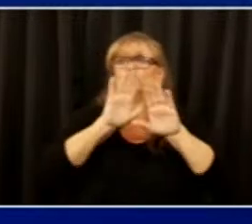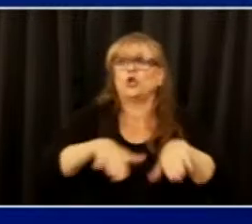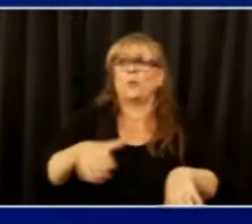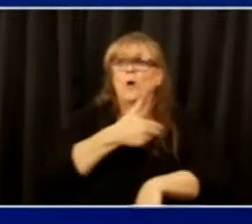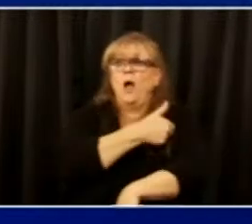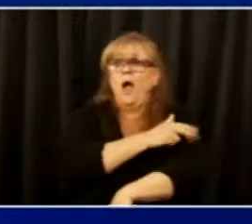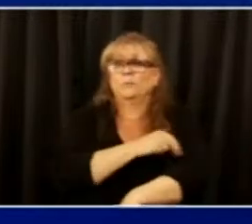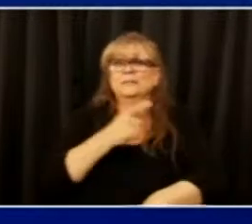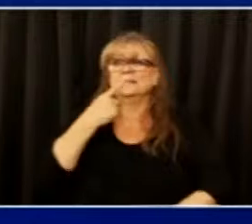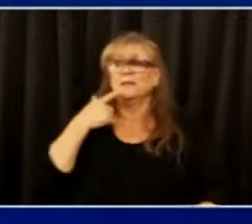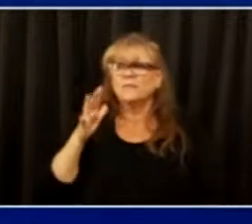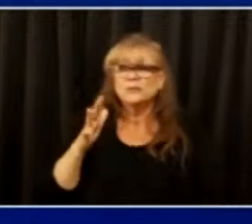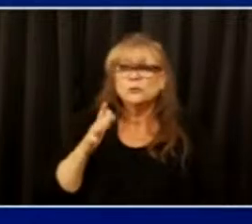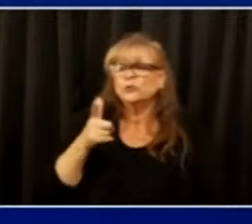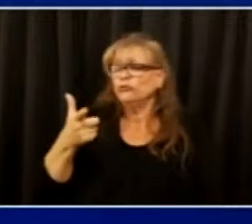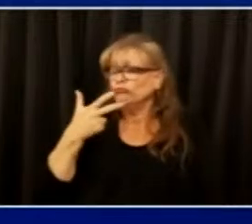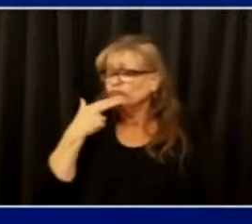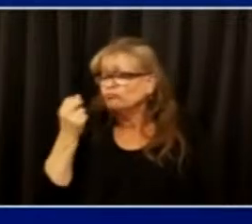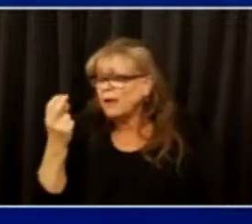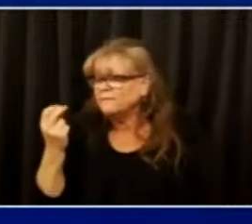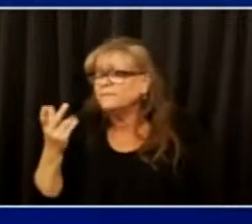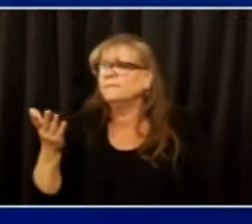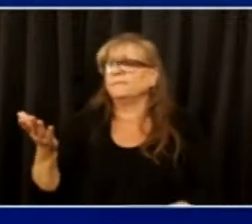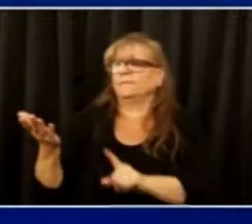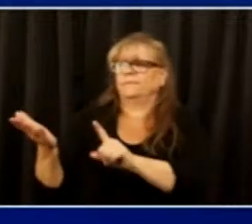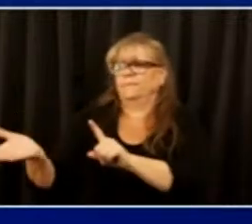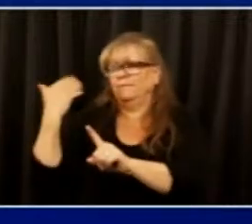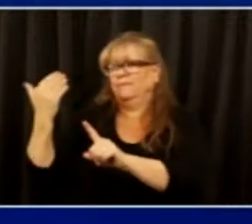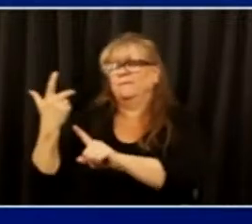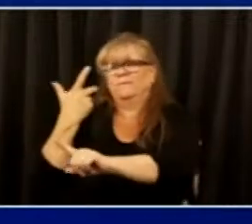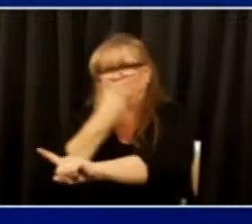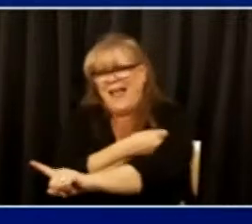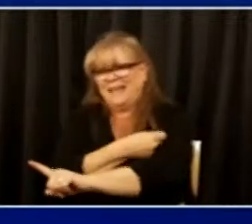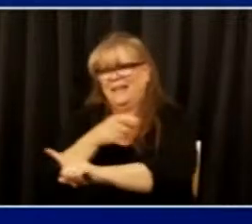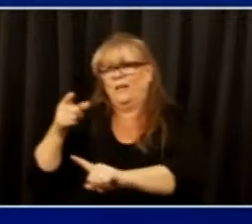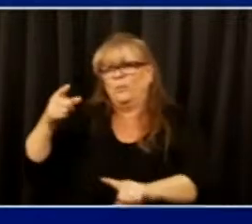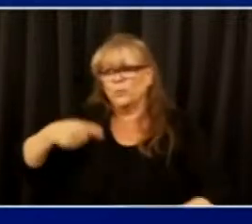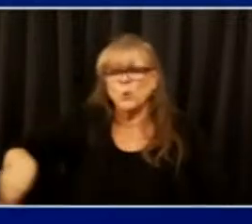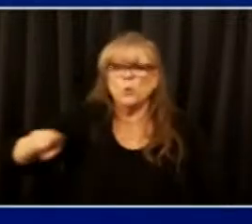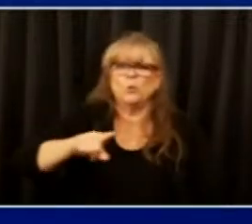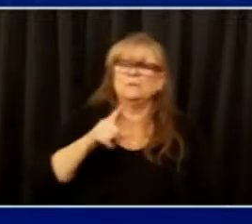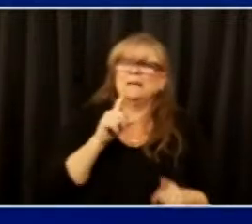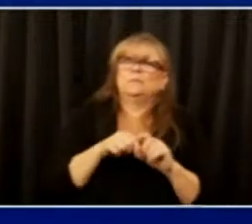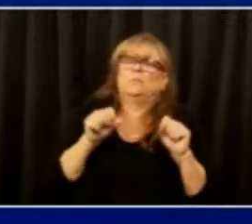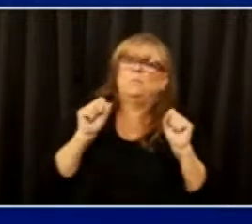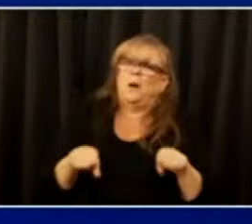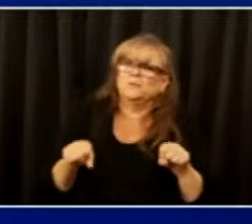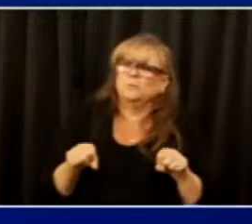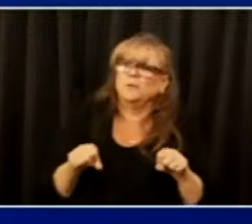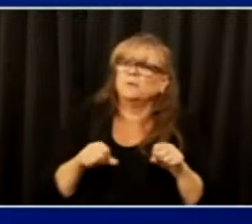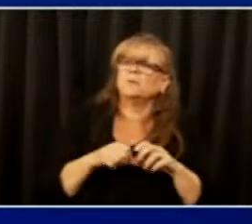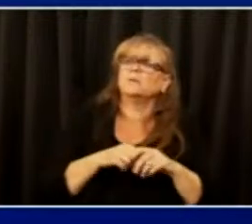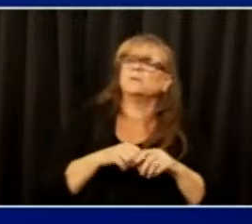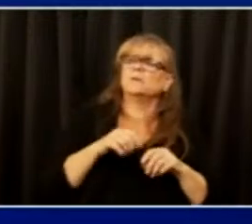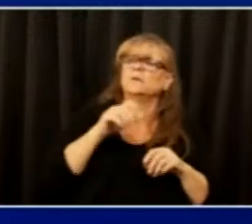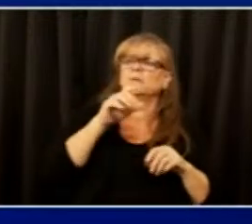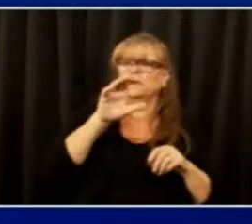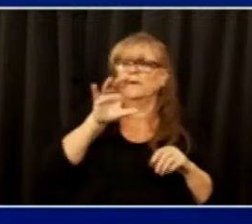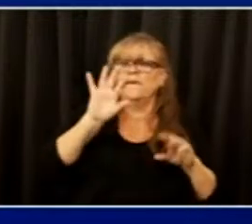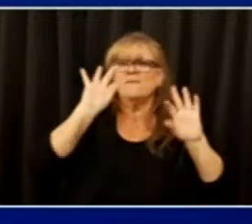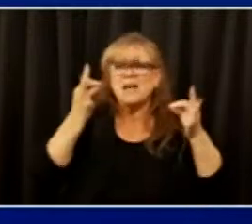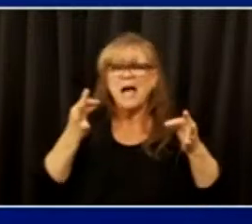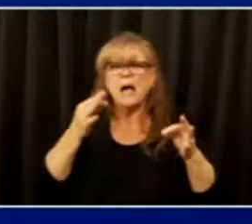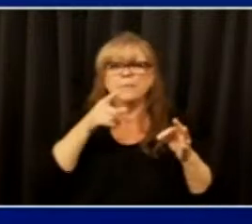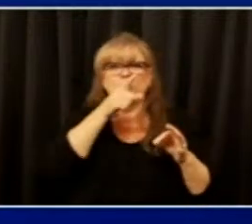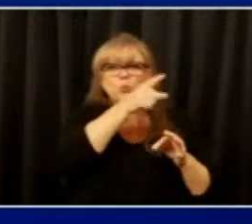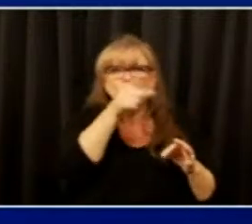vaccine as soon as possible. Now, it's understandable that families are going to be asking a lot of questions around the vaccine and considering what to do for their